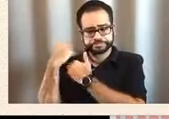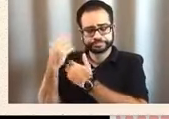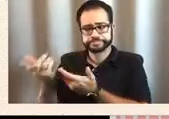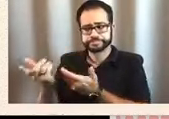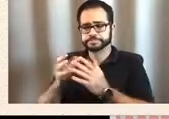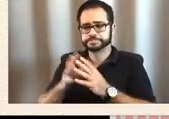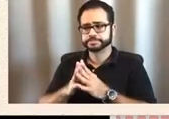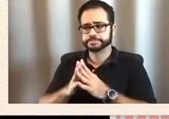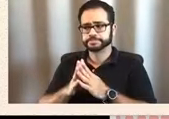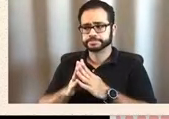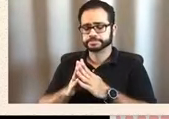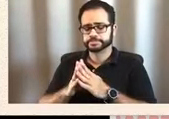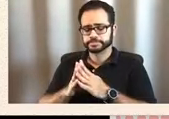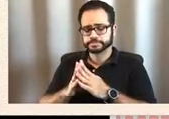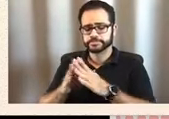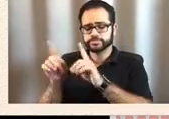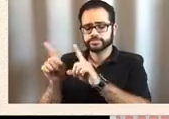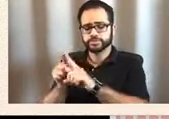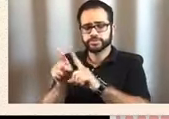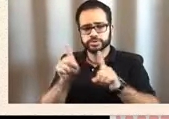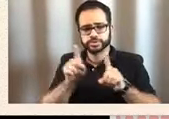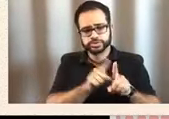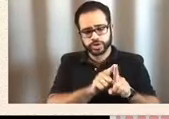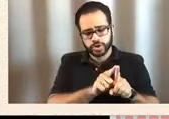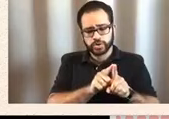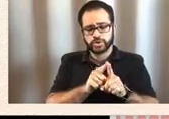and also hold yourself accountable,